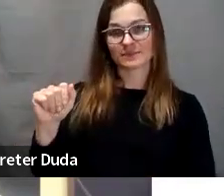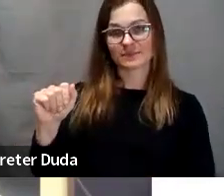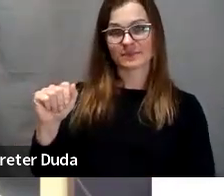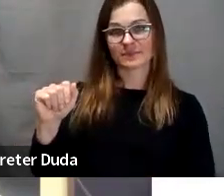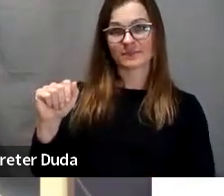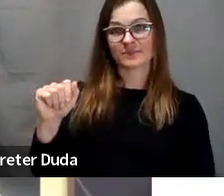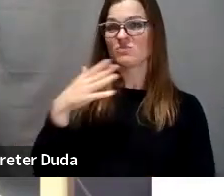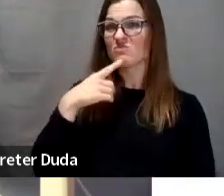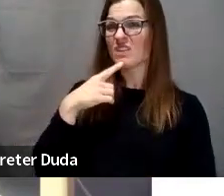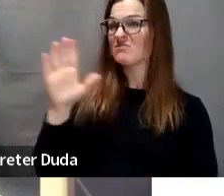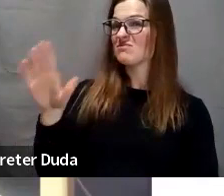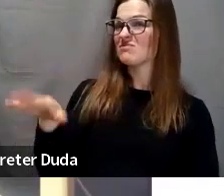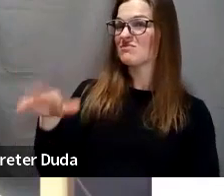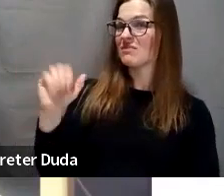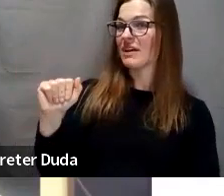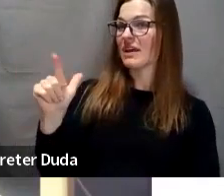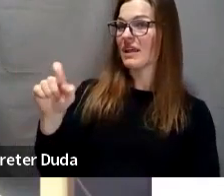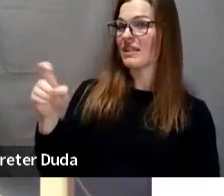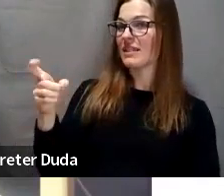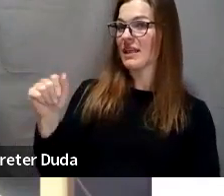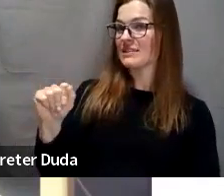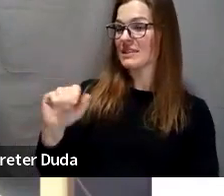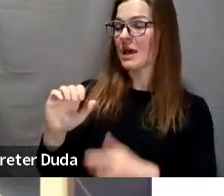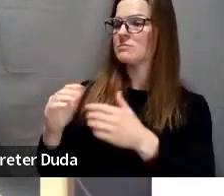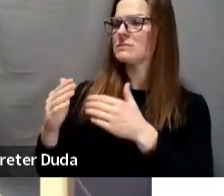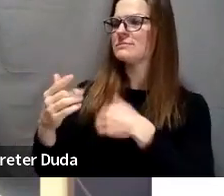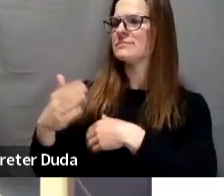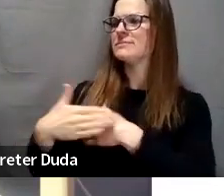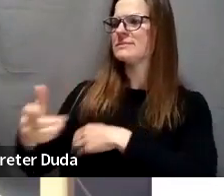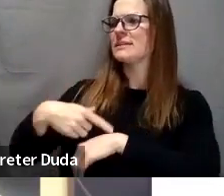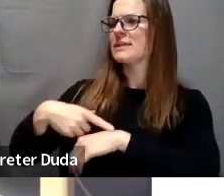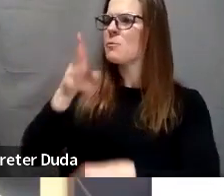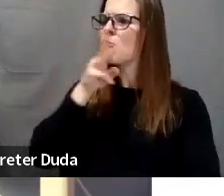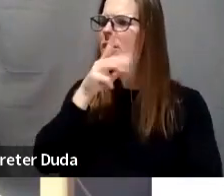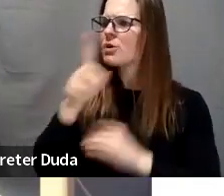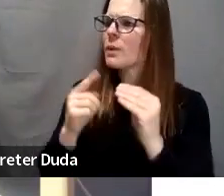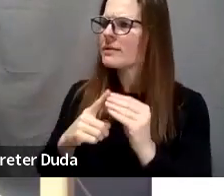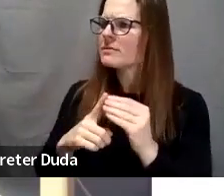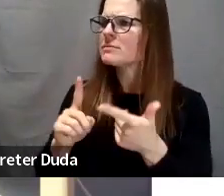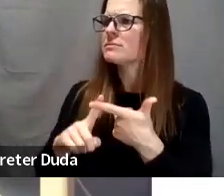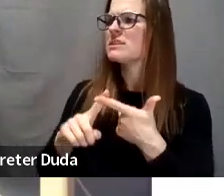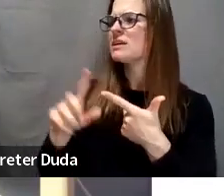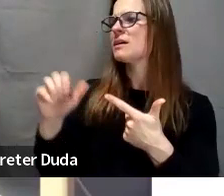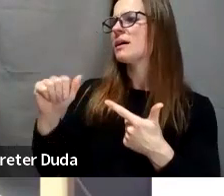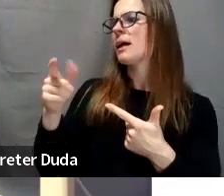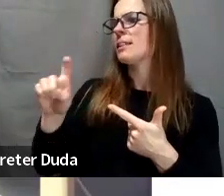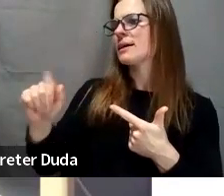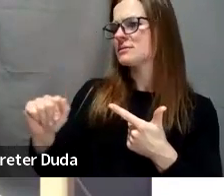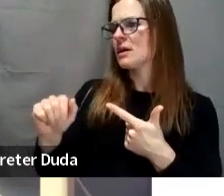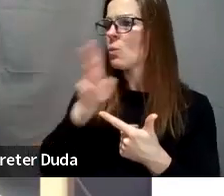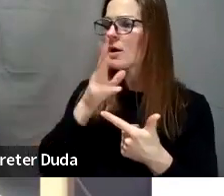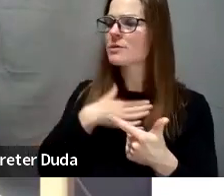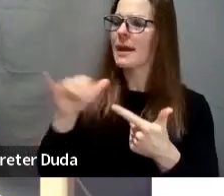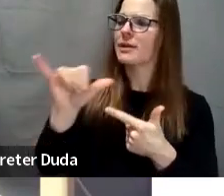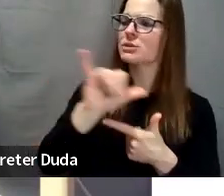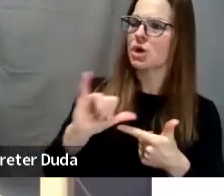tell Alexa, when do I water next? Alexa, water my garden. Alexa, water this area